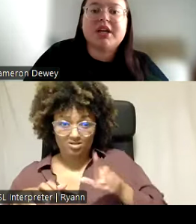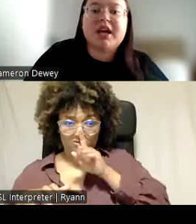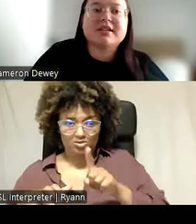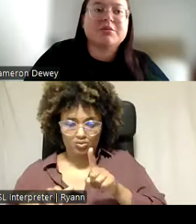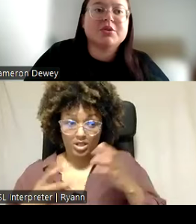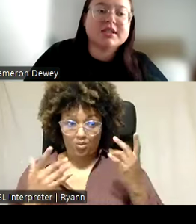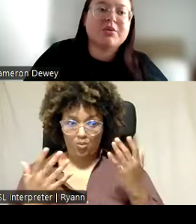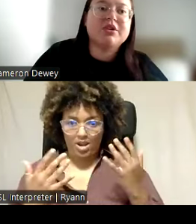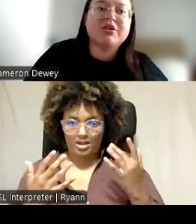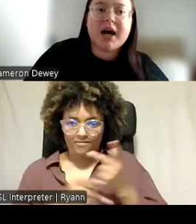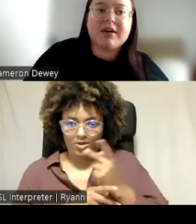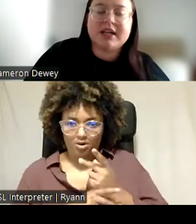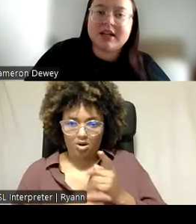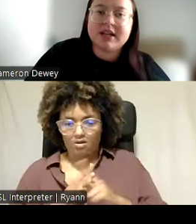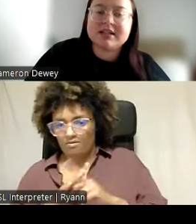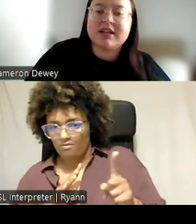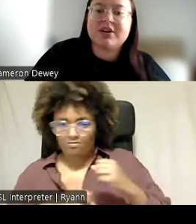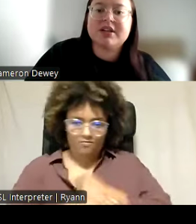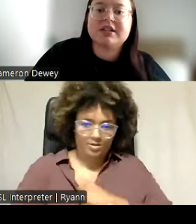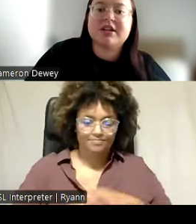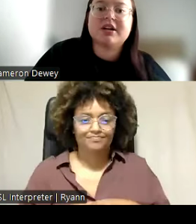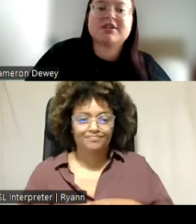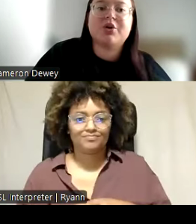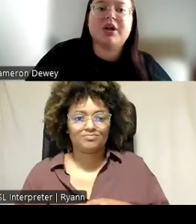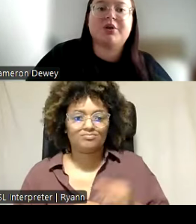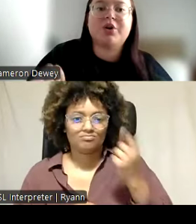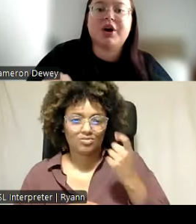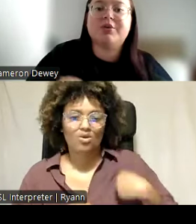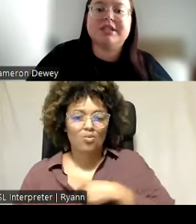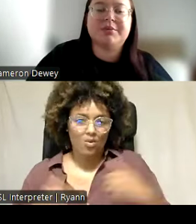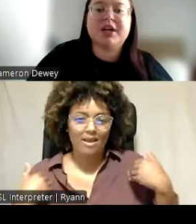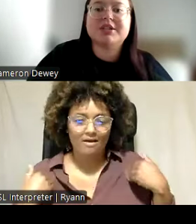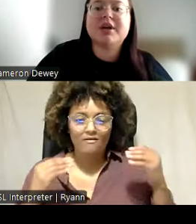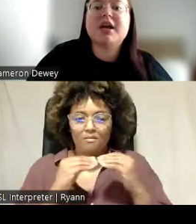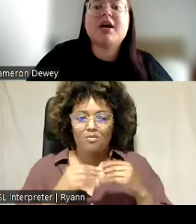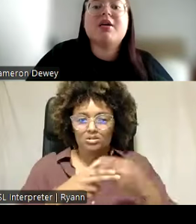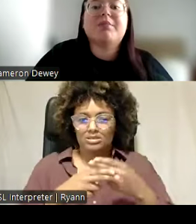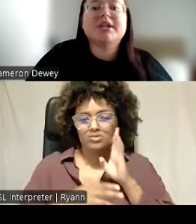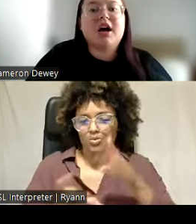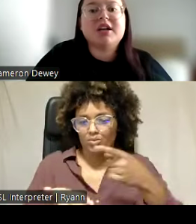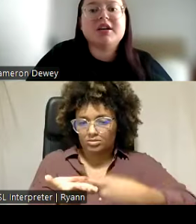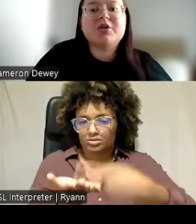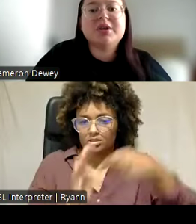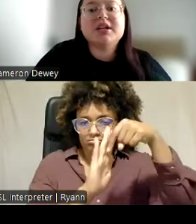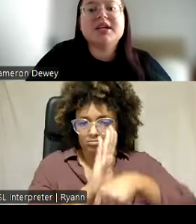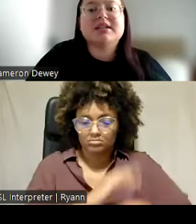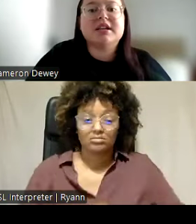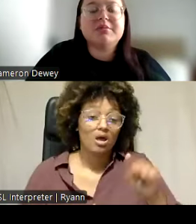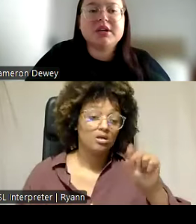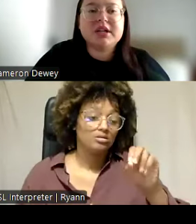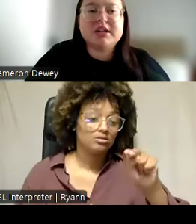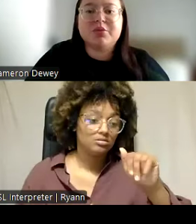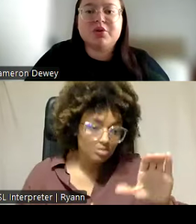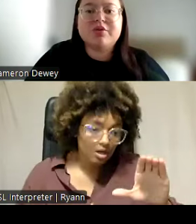immobility, which again, Summer just said we do have dedicated slides on this later, so like we'll go deeper into it. But tonic immobility is